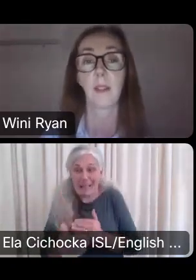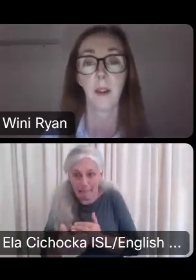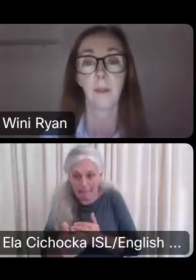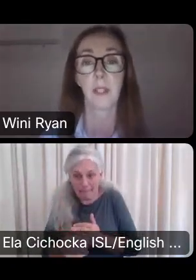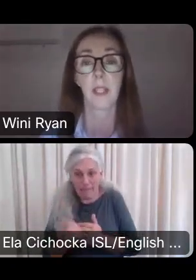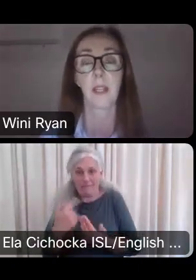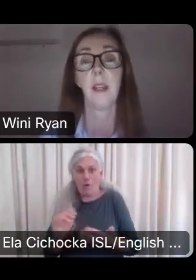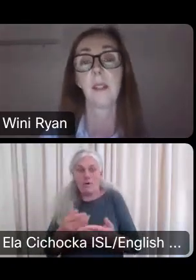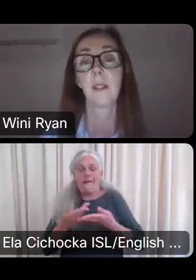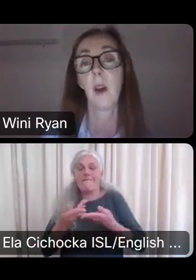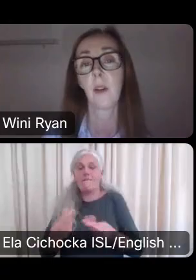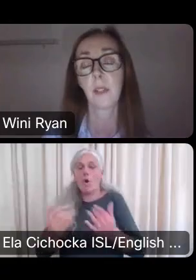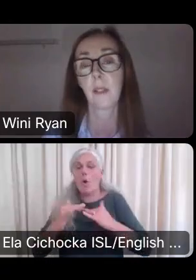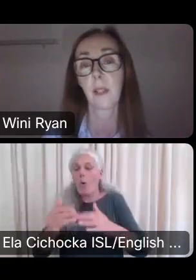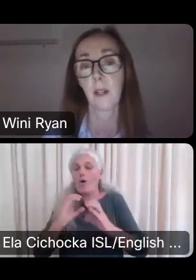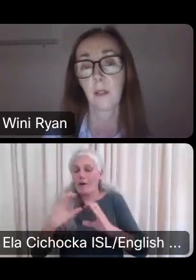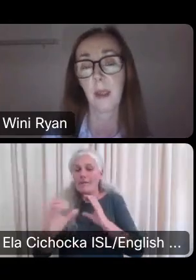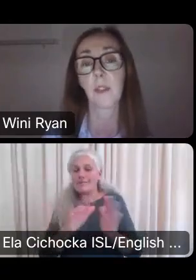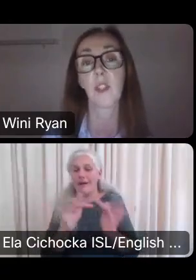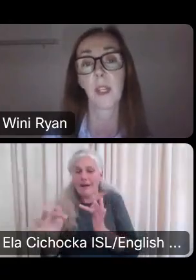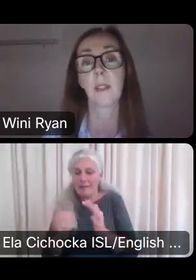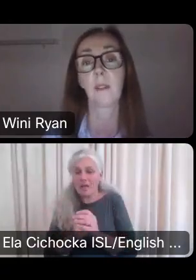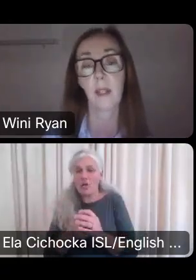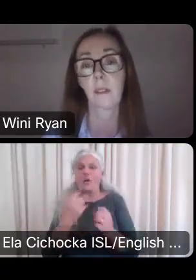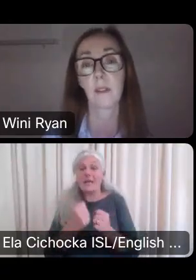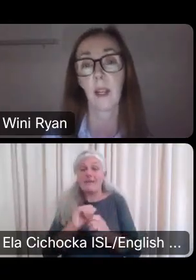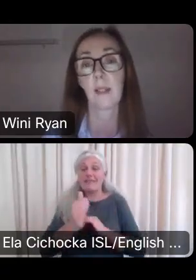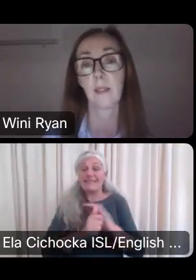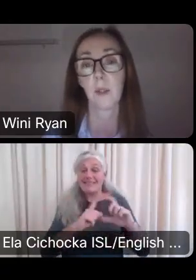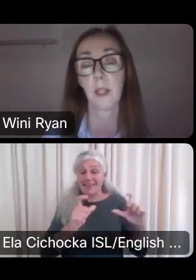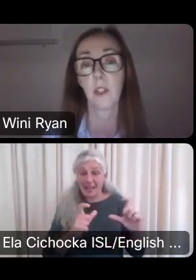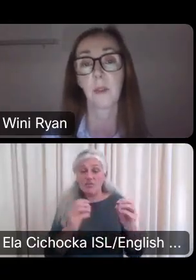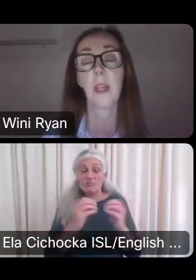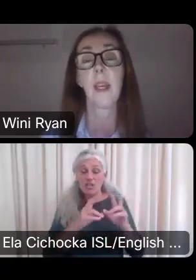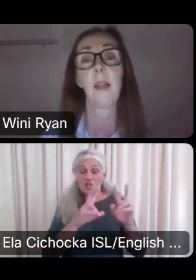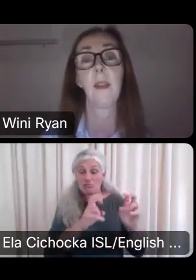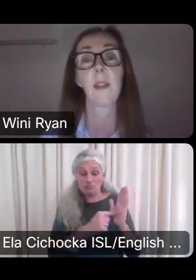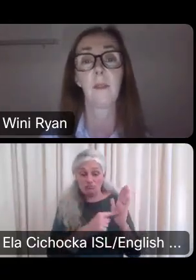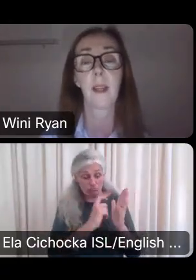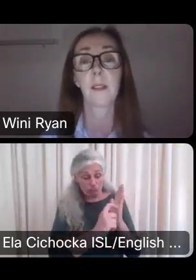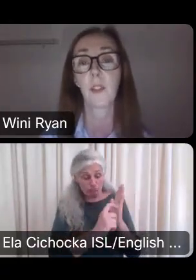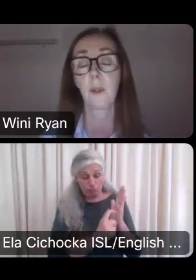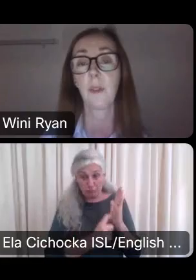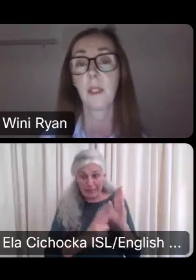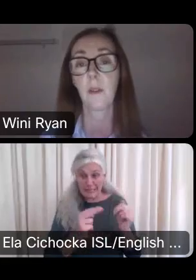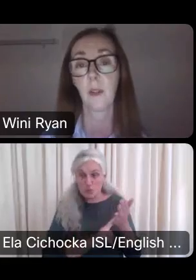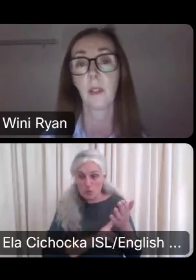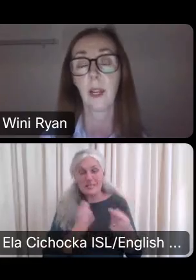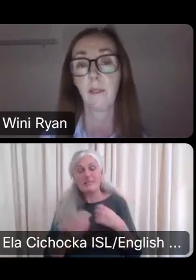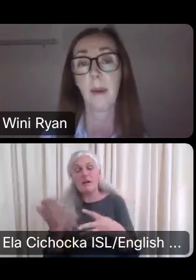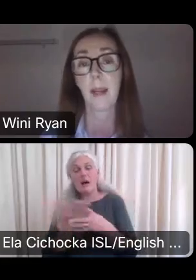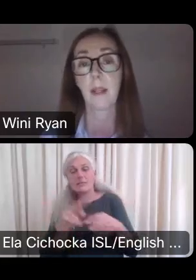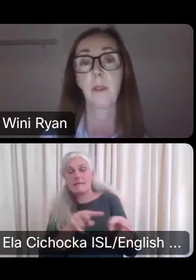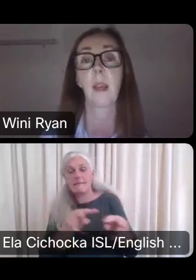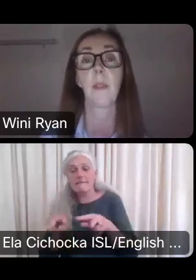me into the conversation. So on our skills cards, we have suggested phrases and lines that you might use. And then you'll have access to a video on